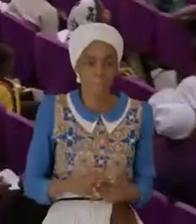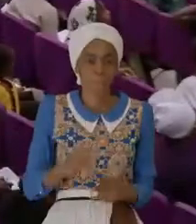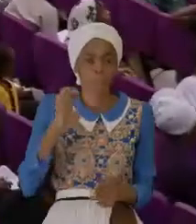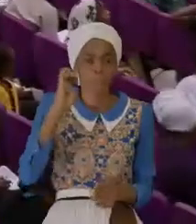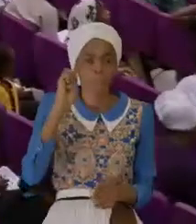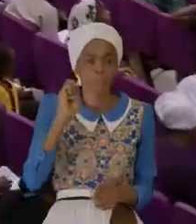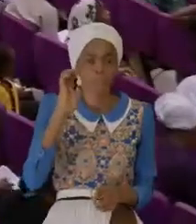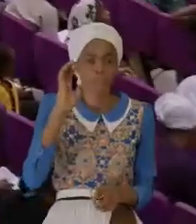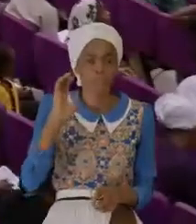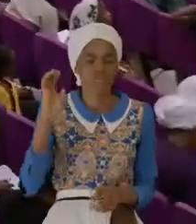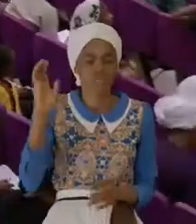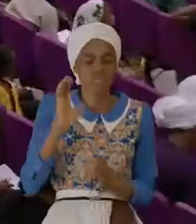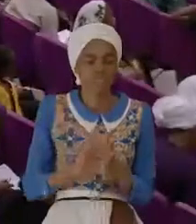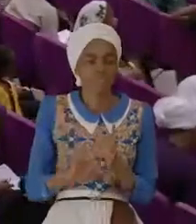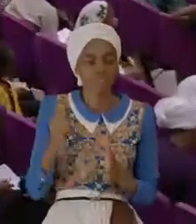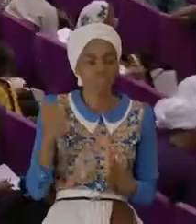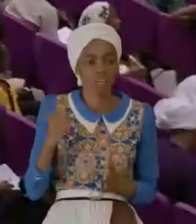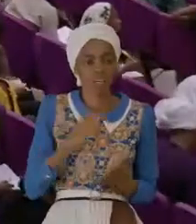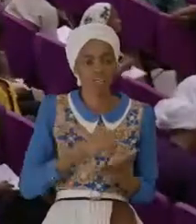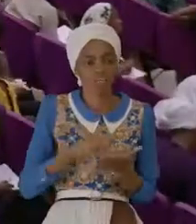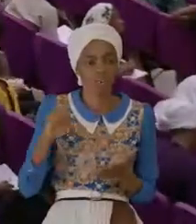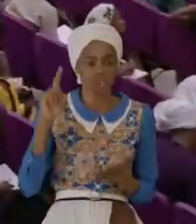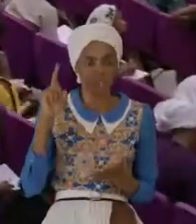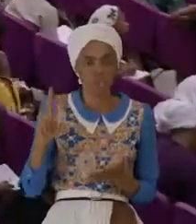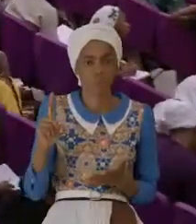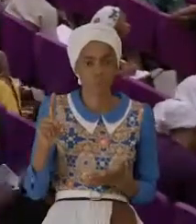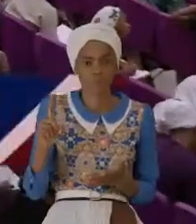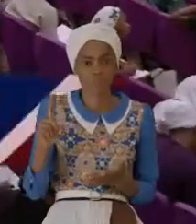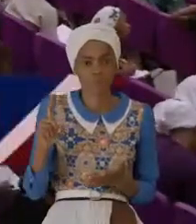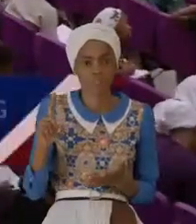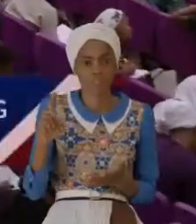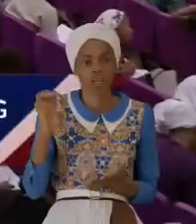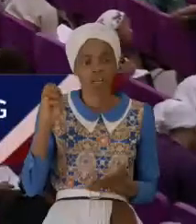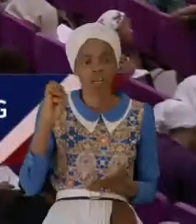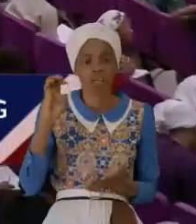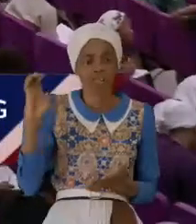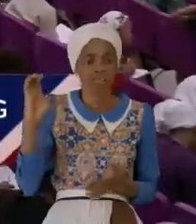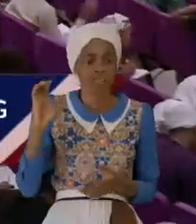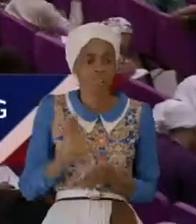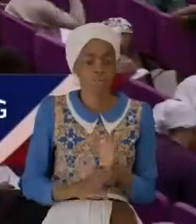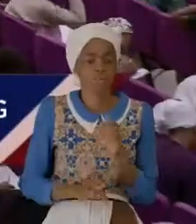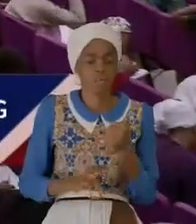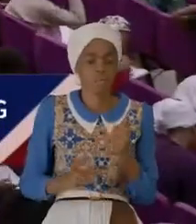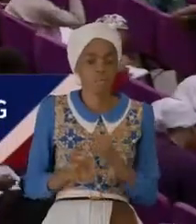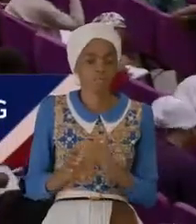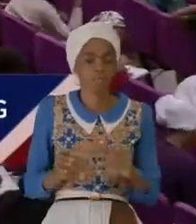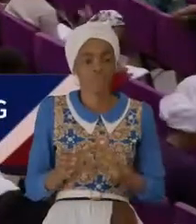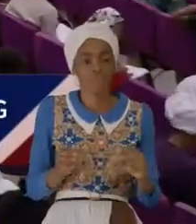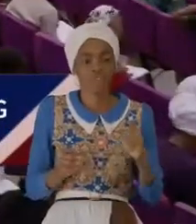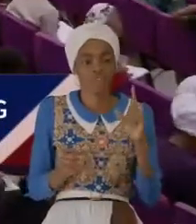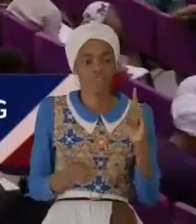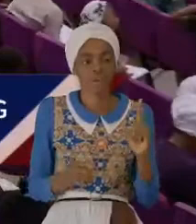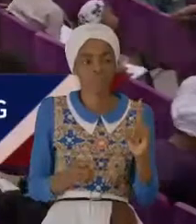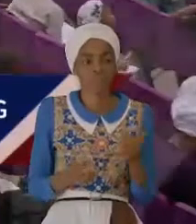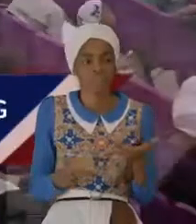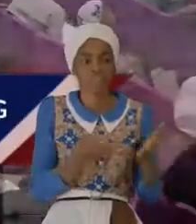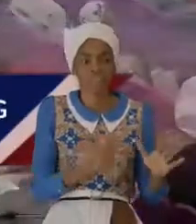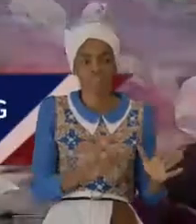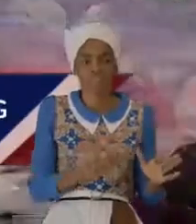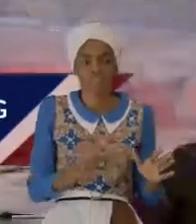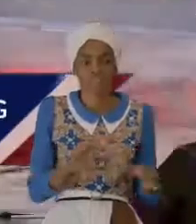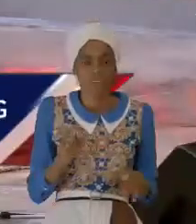chapter 10 verse 1 in Ecclesiastes chapter 10 verse 1 dead